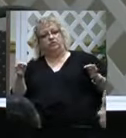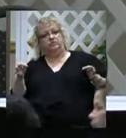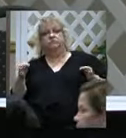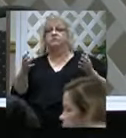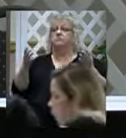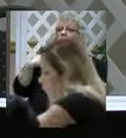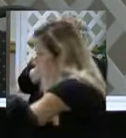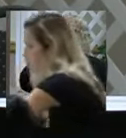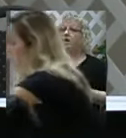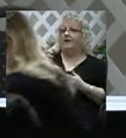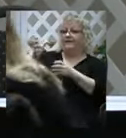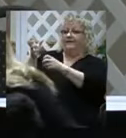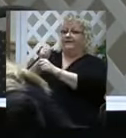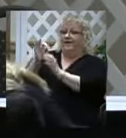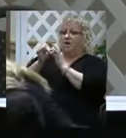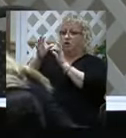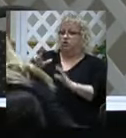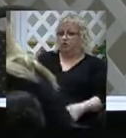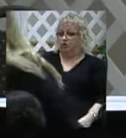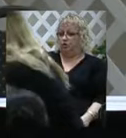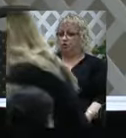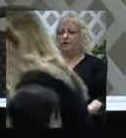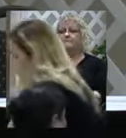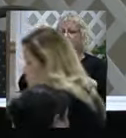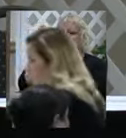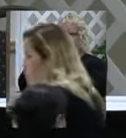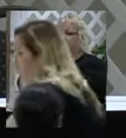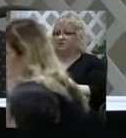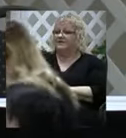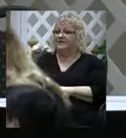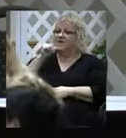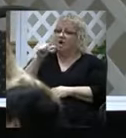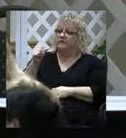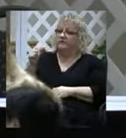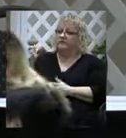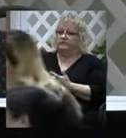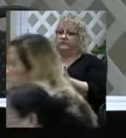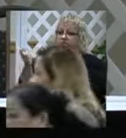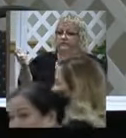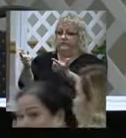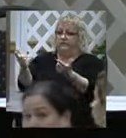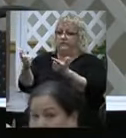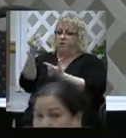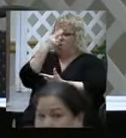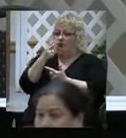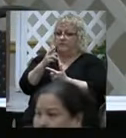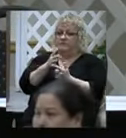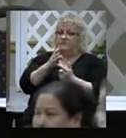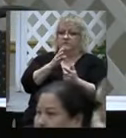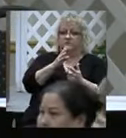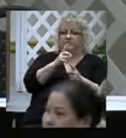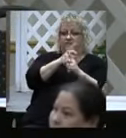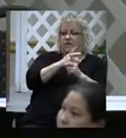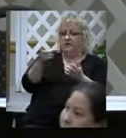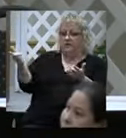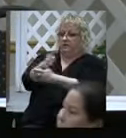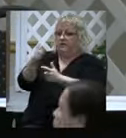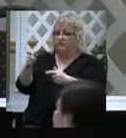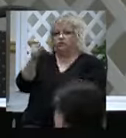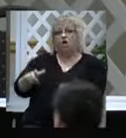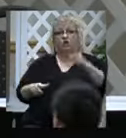point, we will generally get an interpreter, but the interpreter is not necessarily for the Hawaiian-speaking defendant. It's generally for